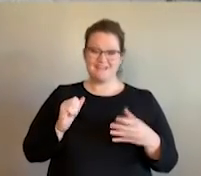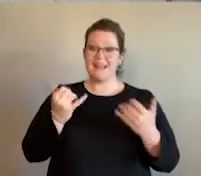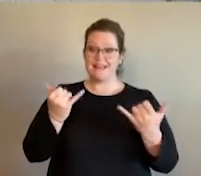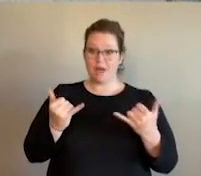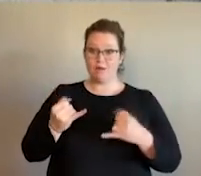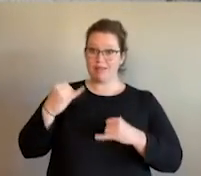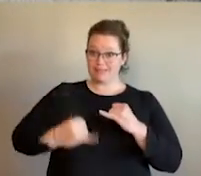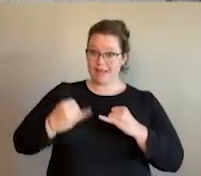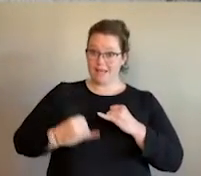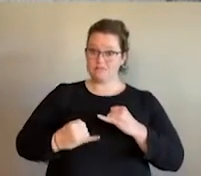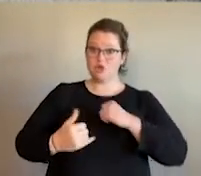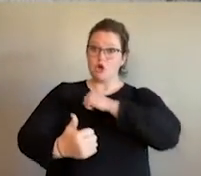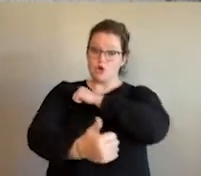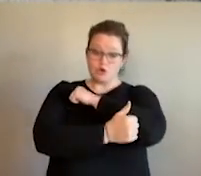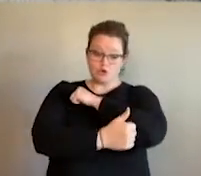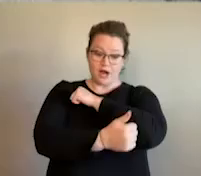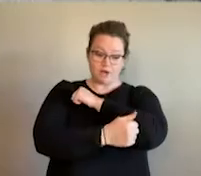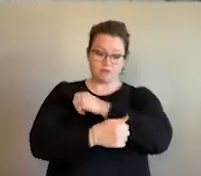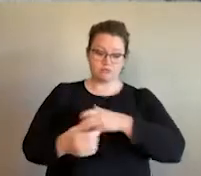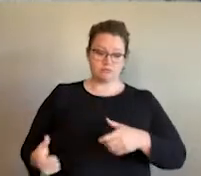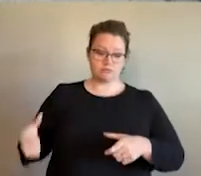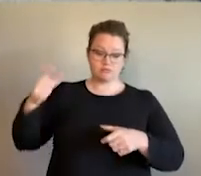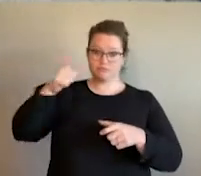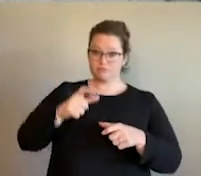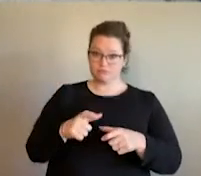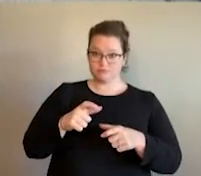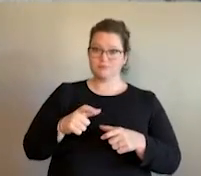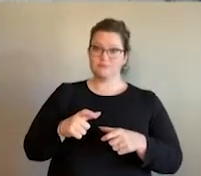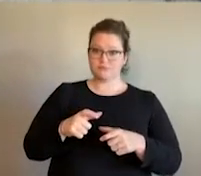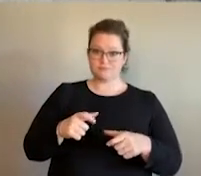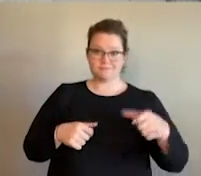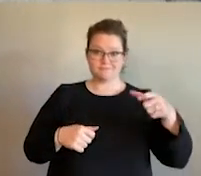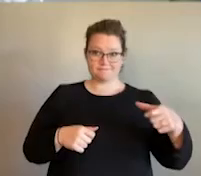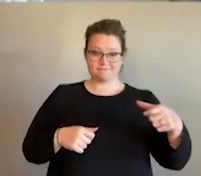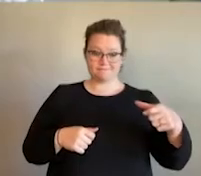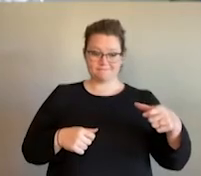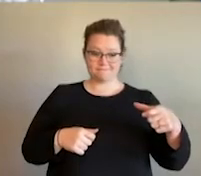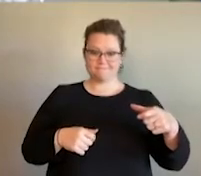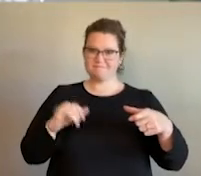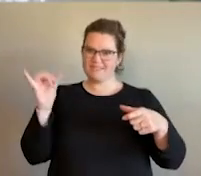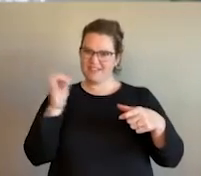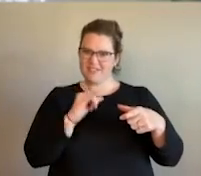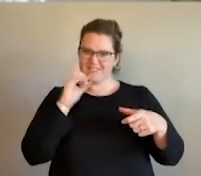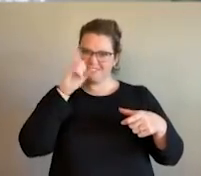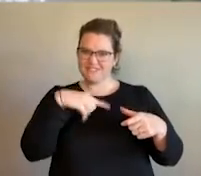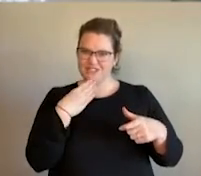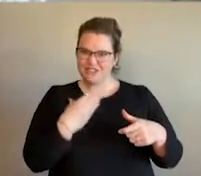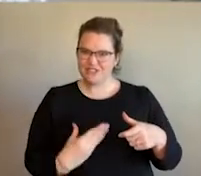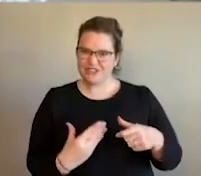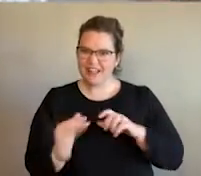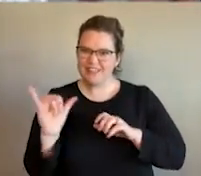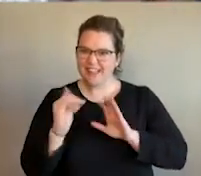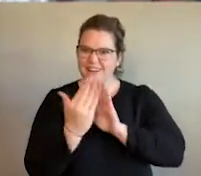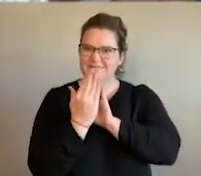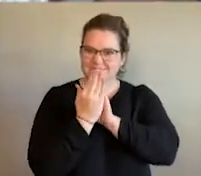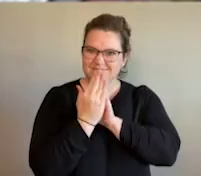And then we take our other graham cracker and we're going to place that right on top. What a great looking sandwich.